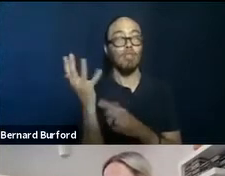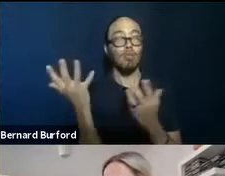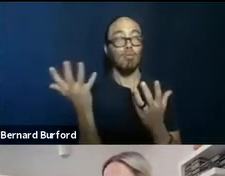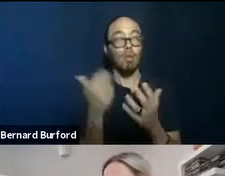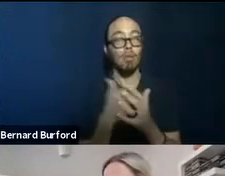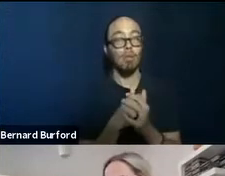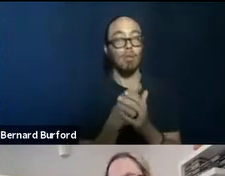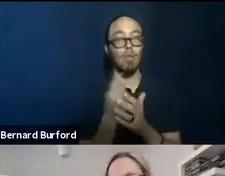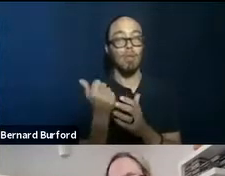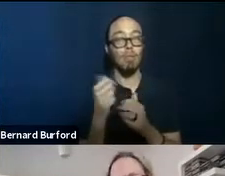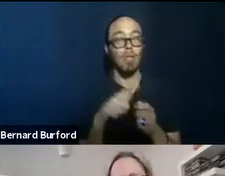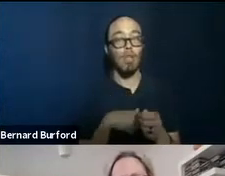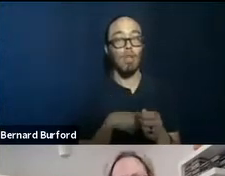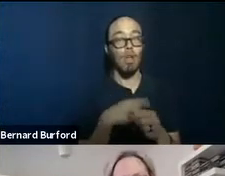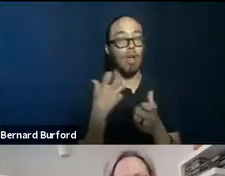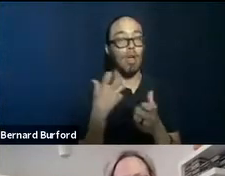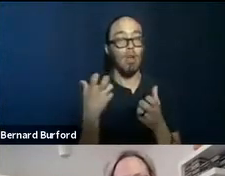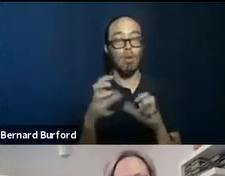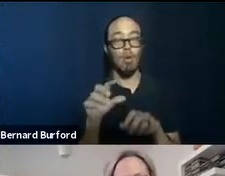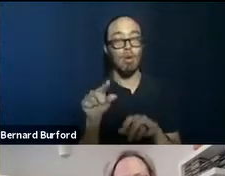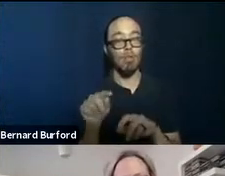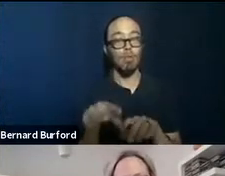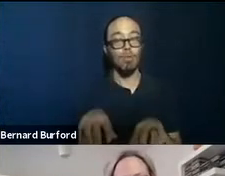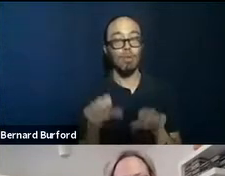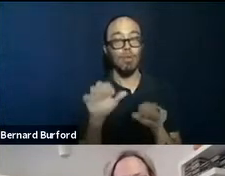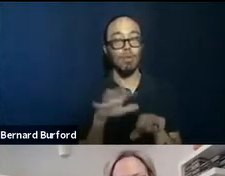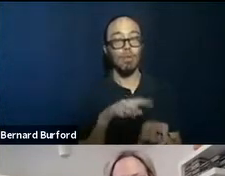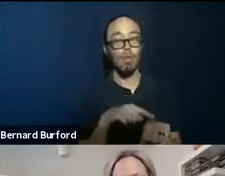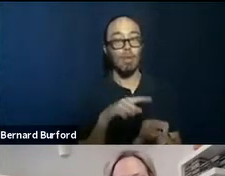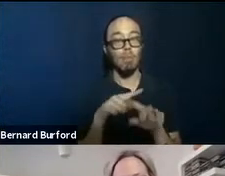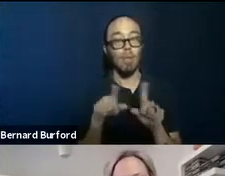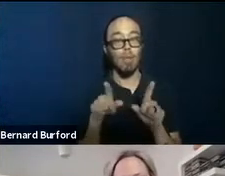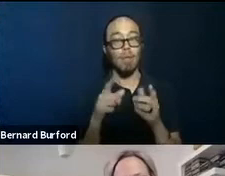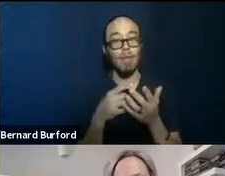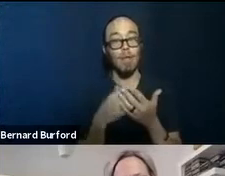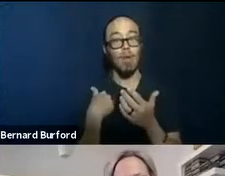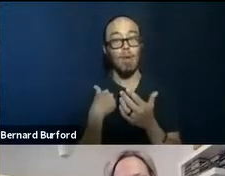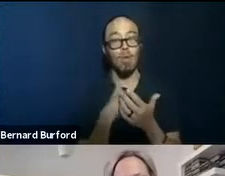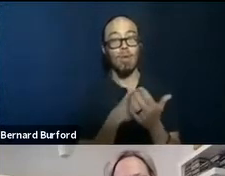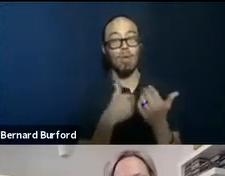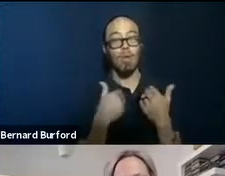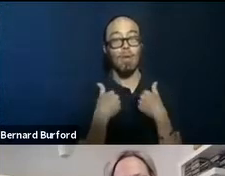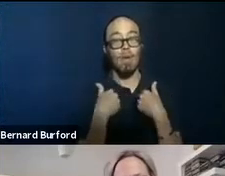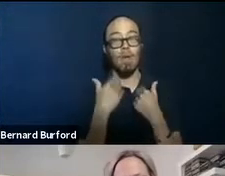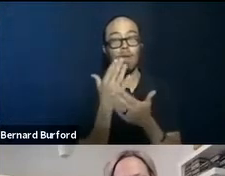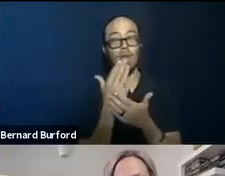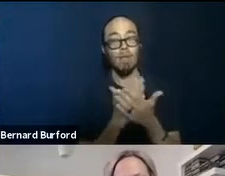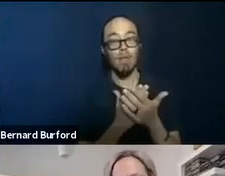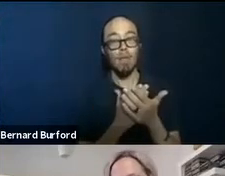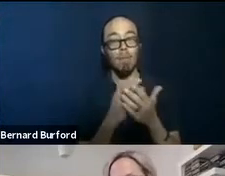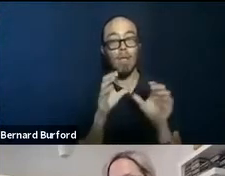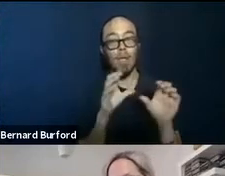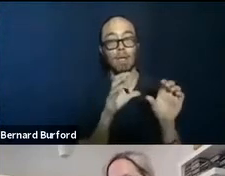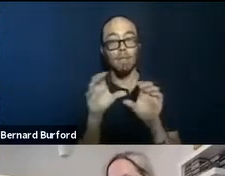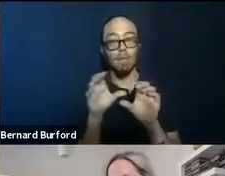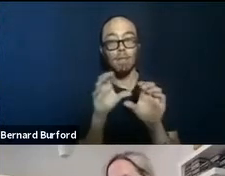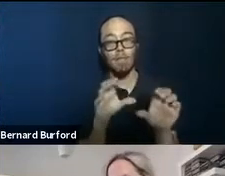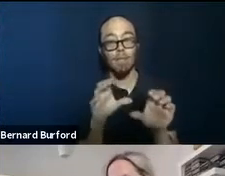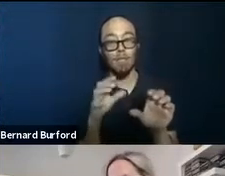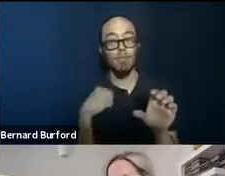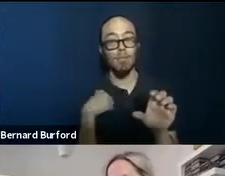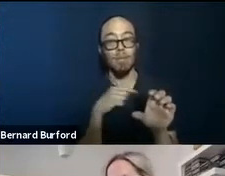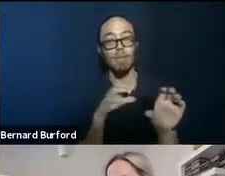bit long. I don't want it to take your time, but we have some other activities that we have conducted